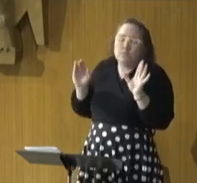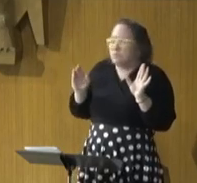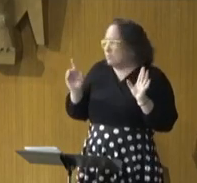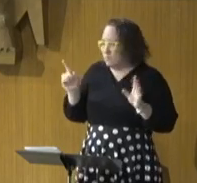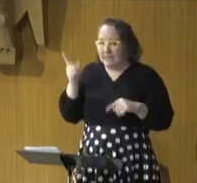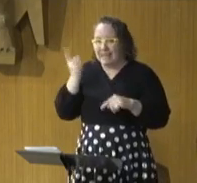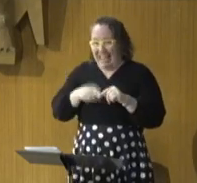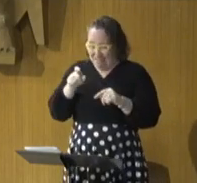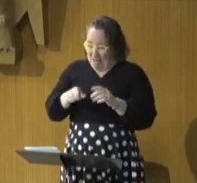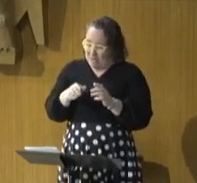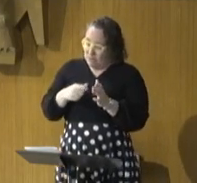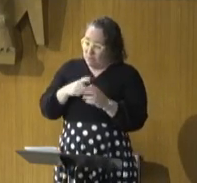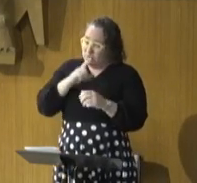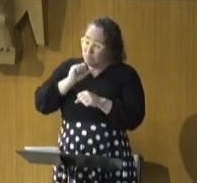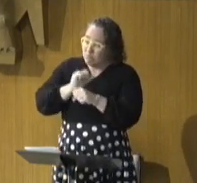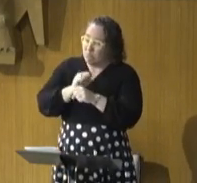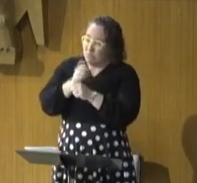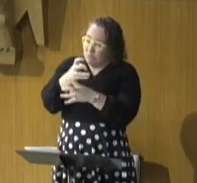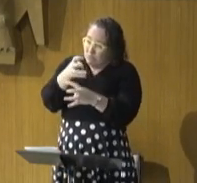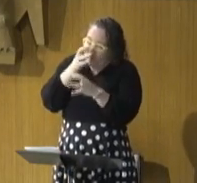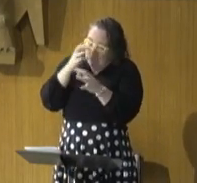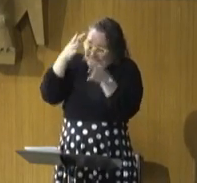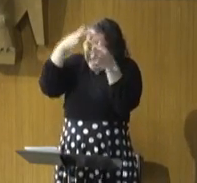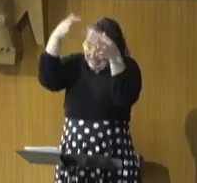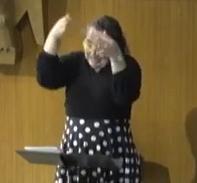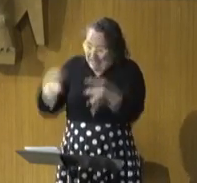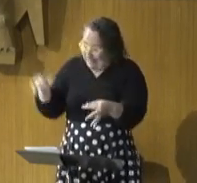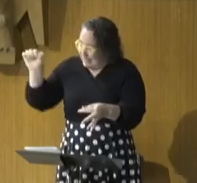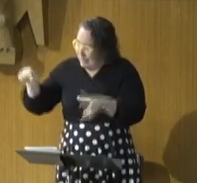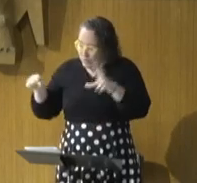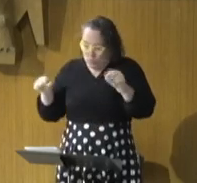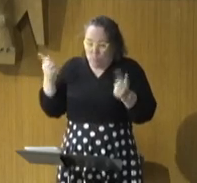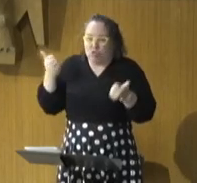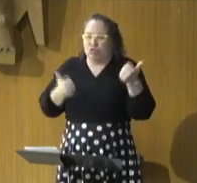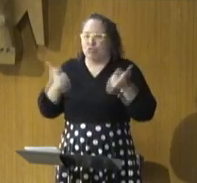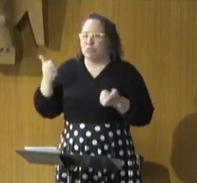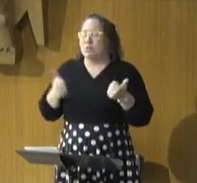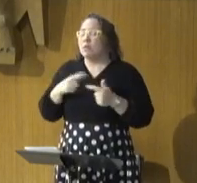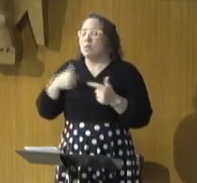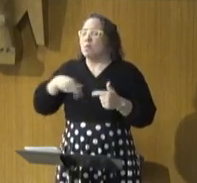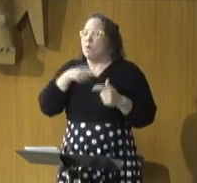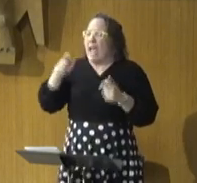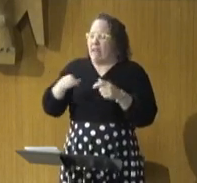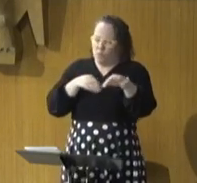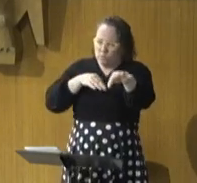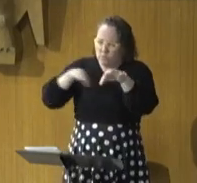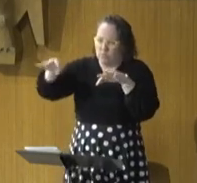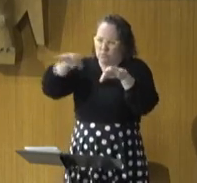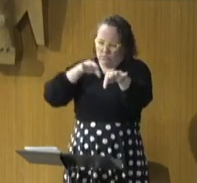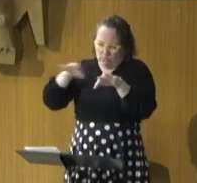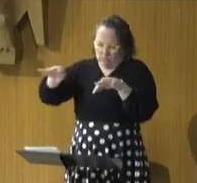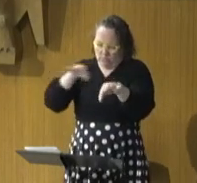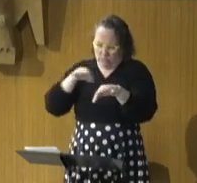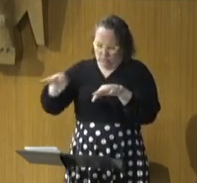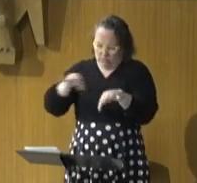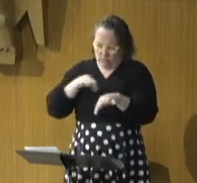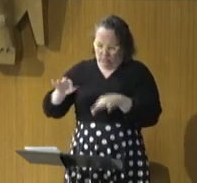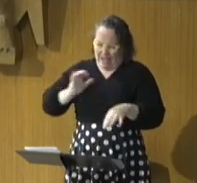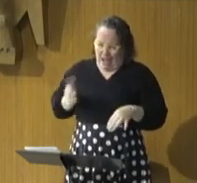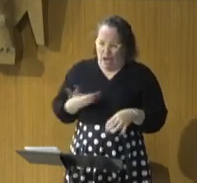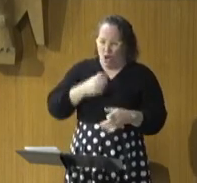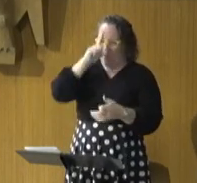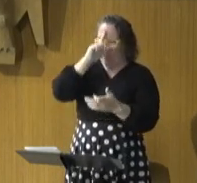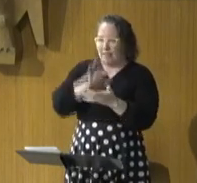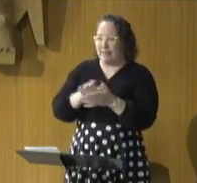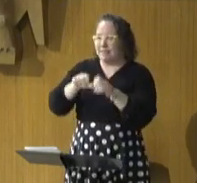the furnace, we must make a decision and we must be able to articulate this complex and layered belief system